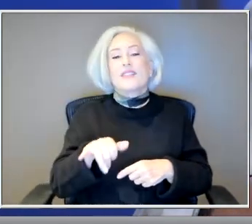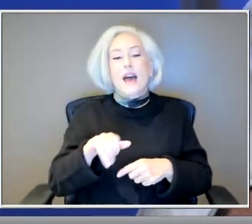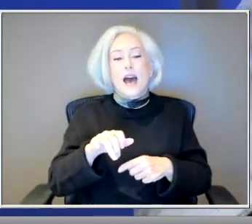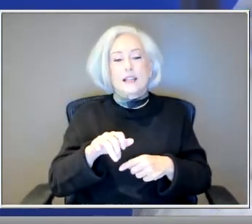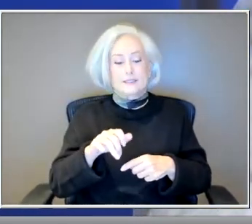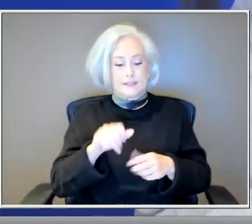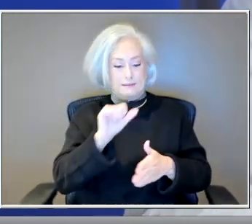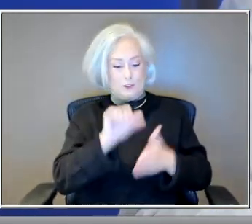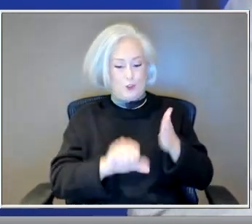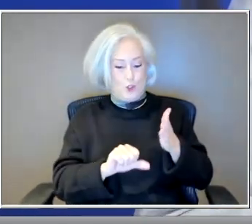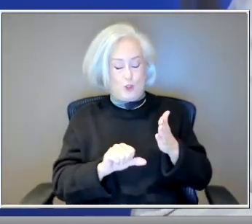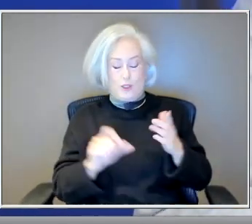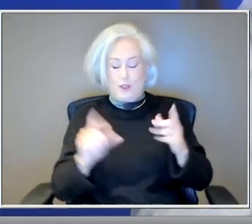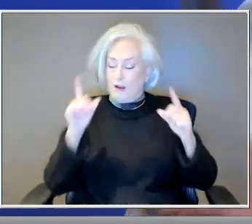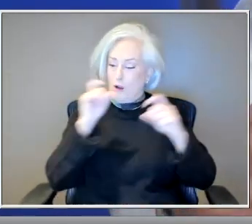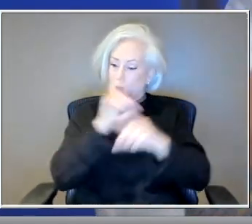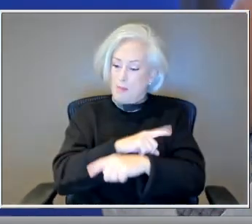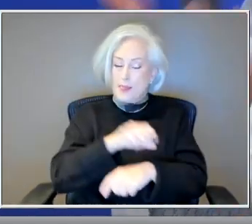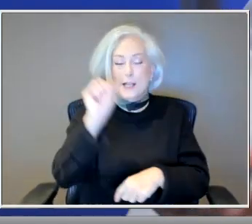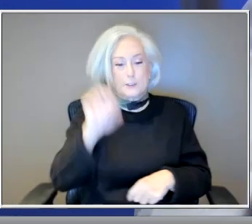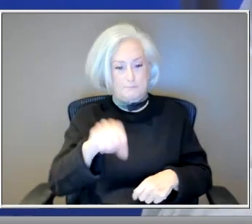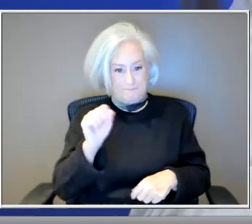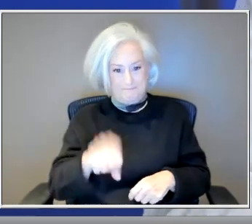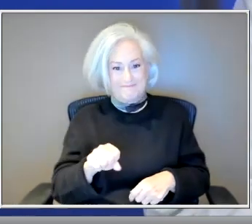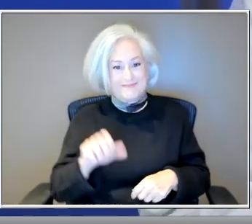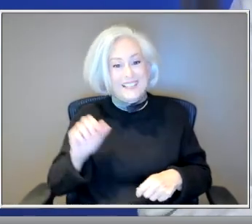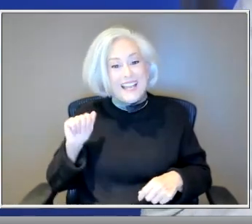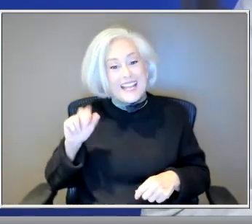saw me, and she gives credit to